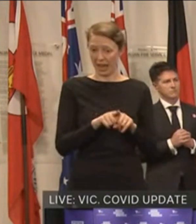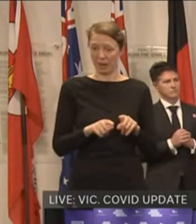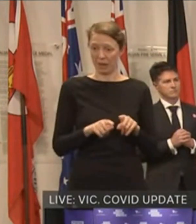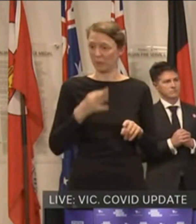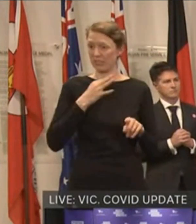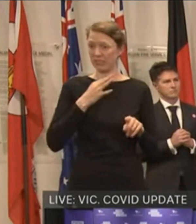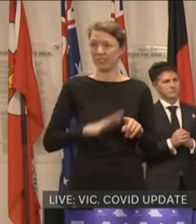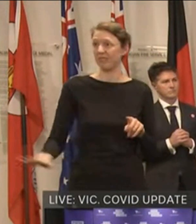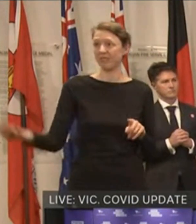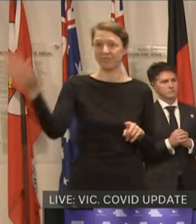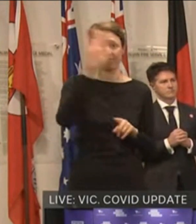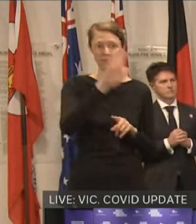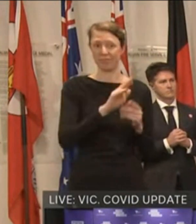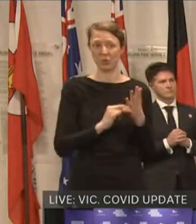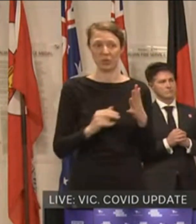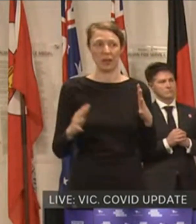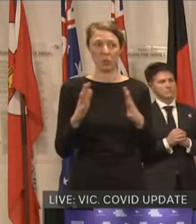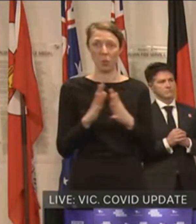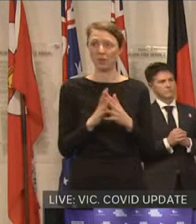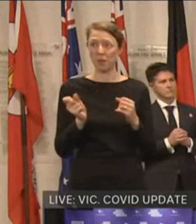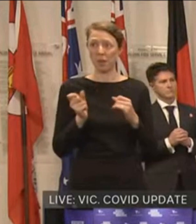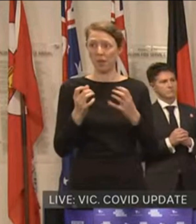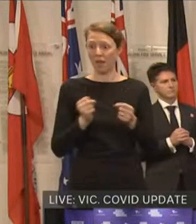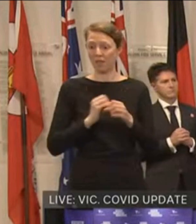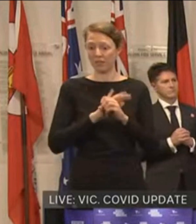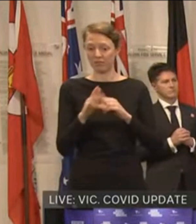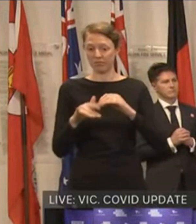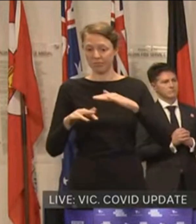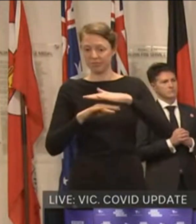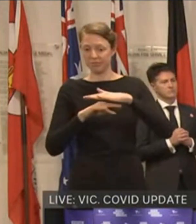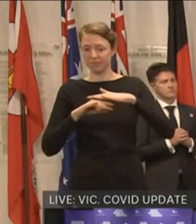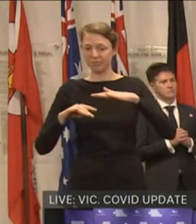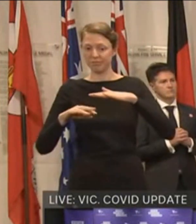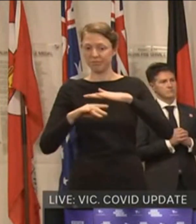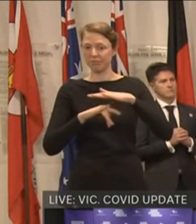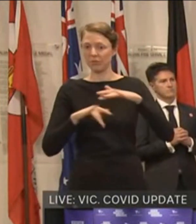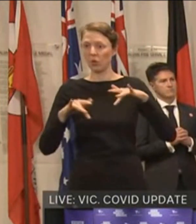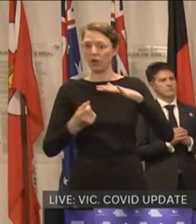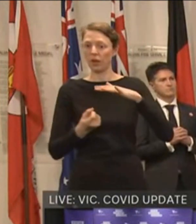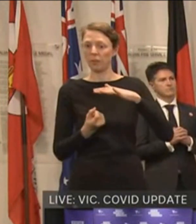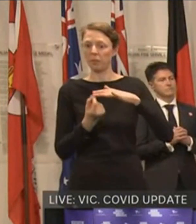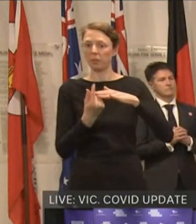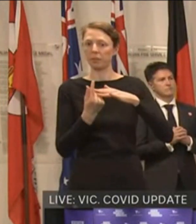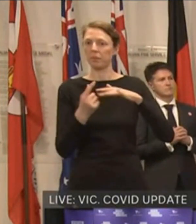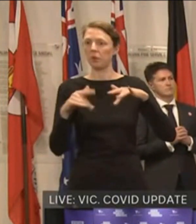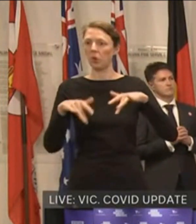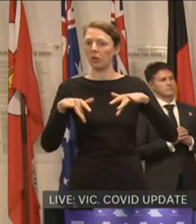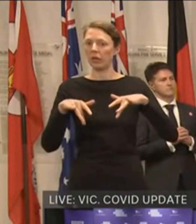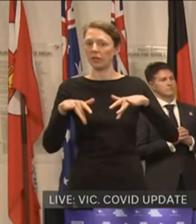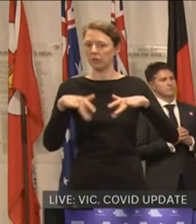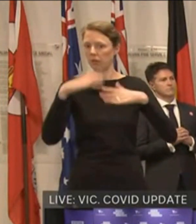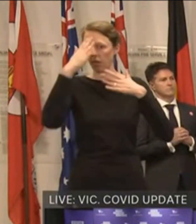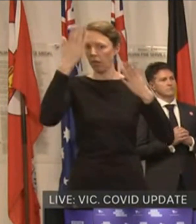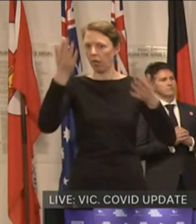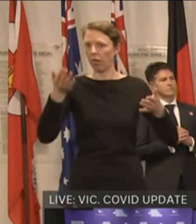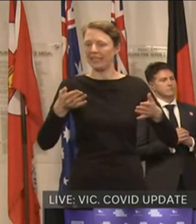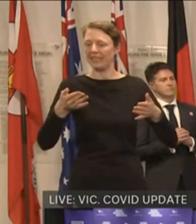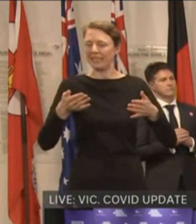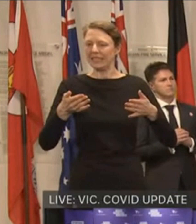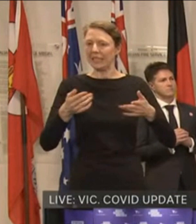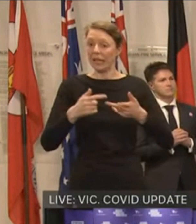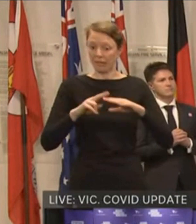risk, about controlling the spread, and making sure that we keep communities and society moving forward. And I also want to thank those